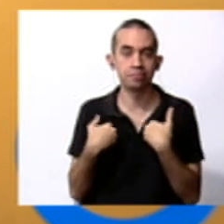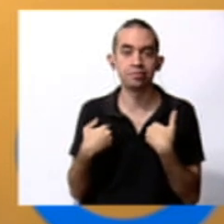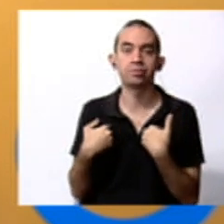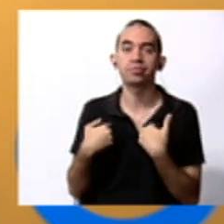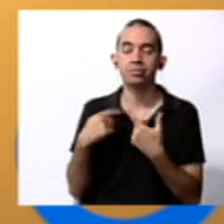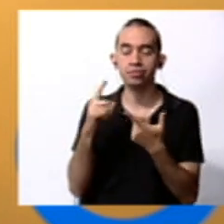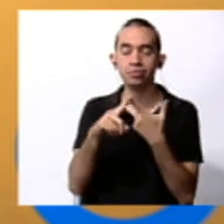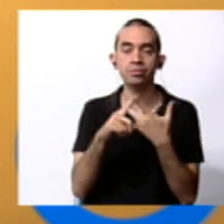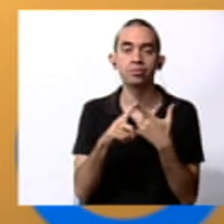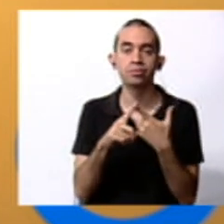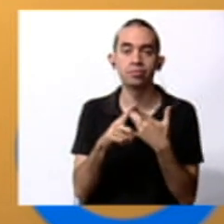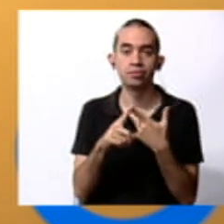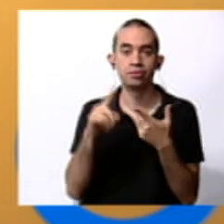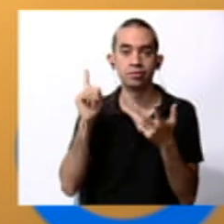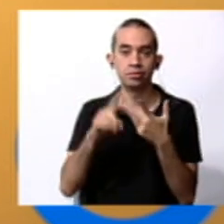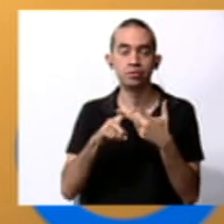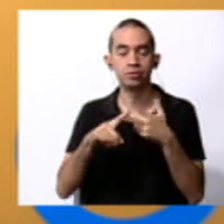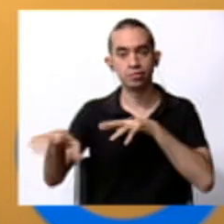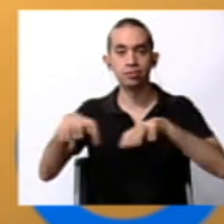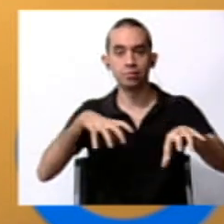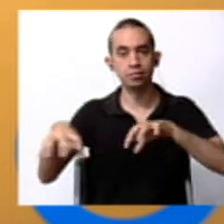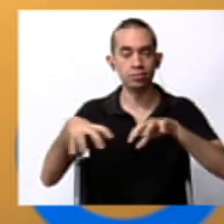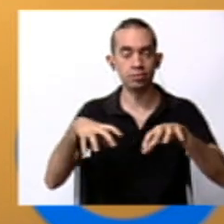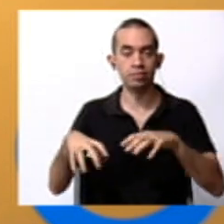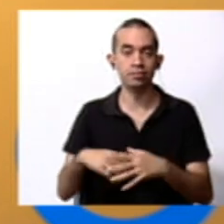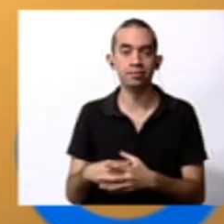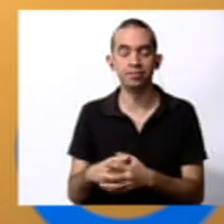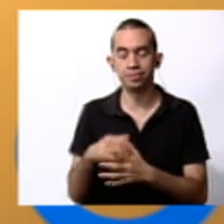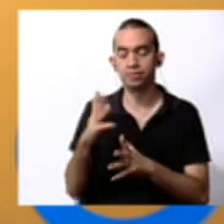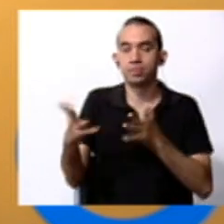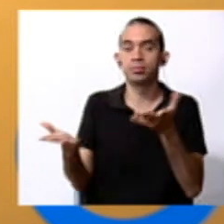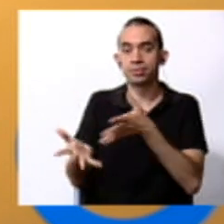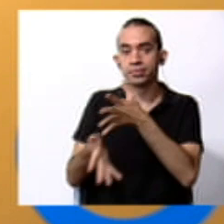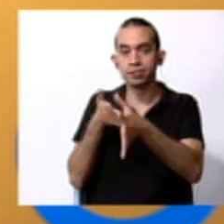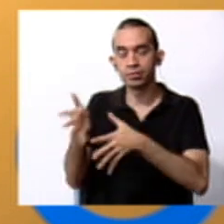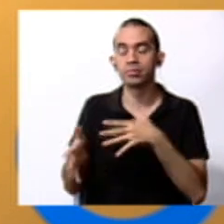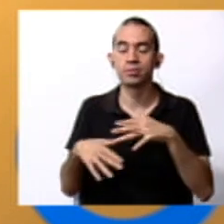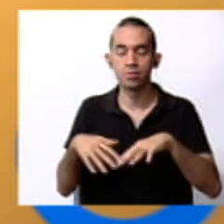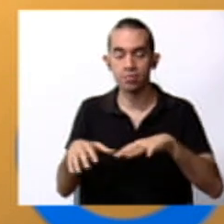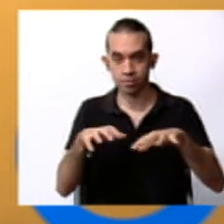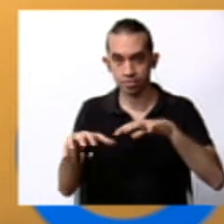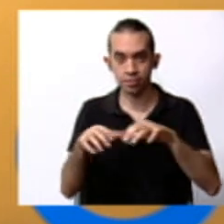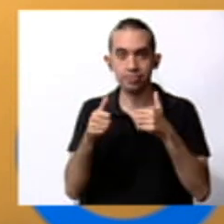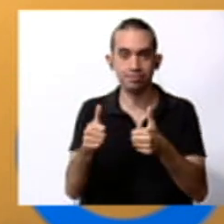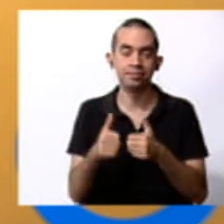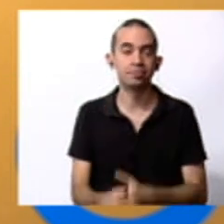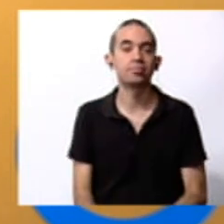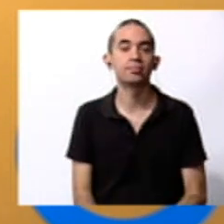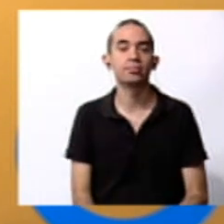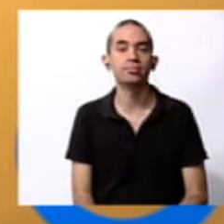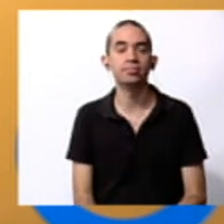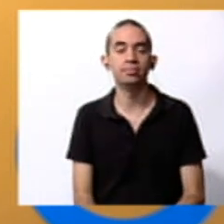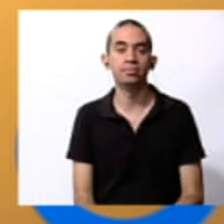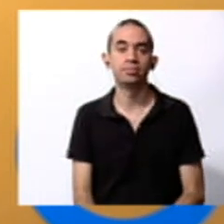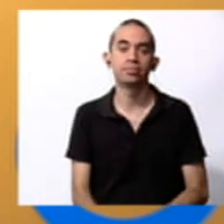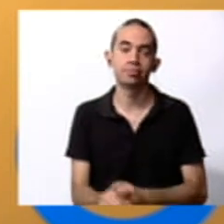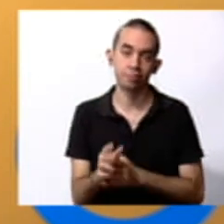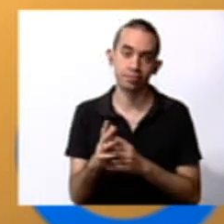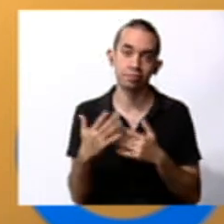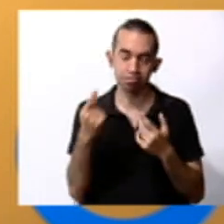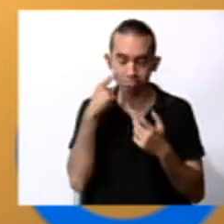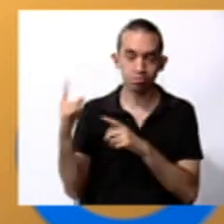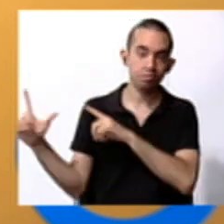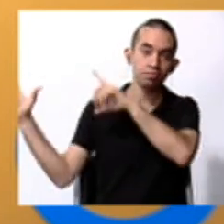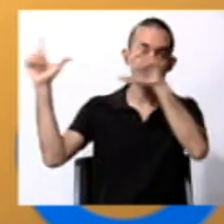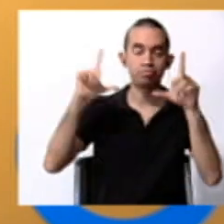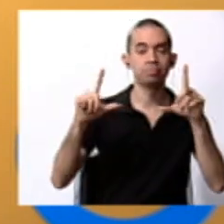story, and to the actions a person does to take care of animals, okay? So we have another